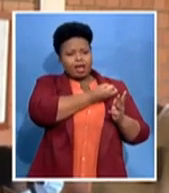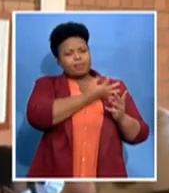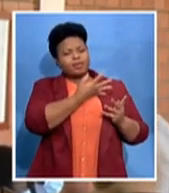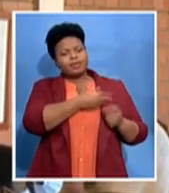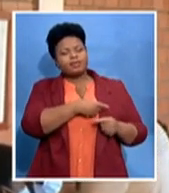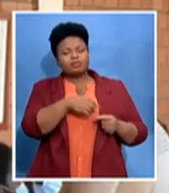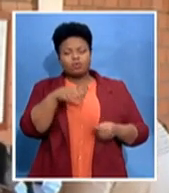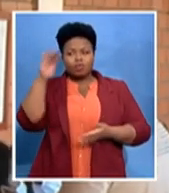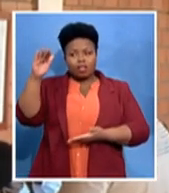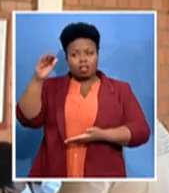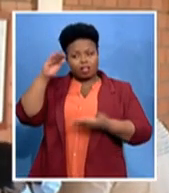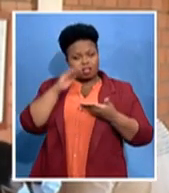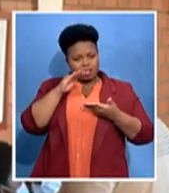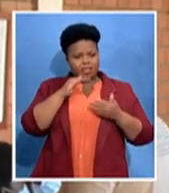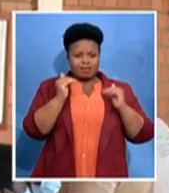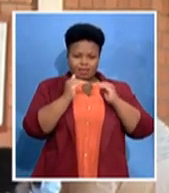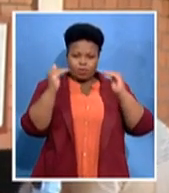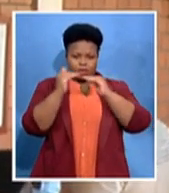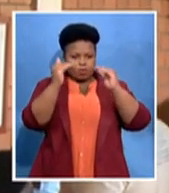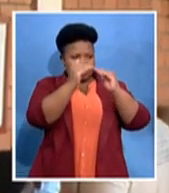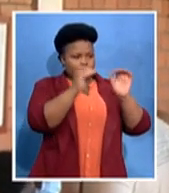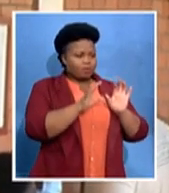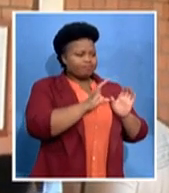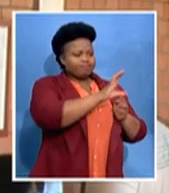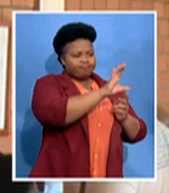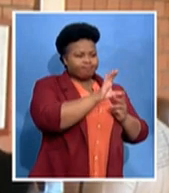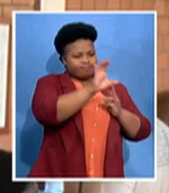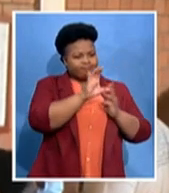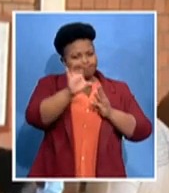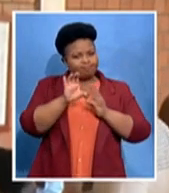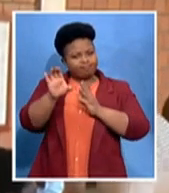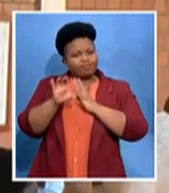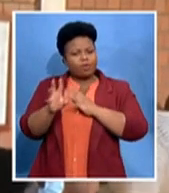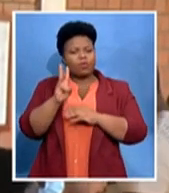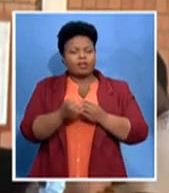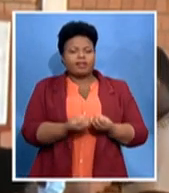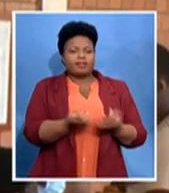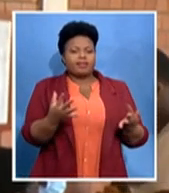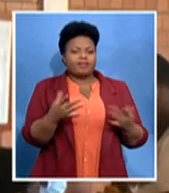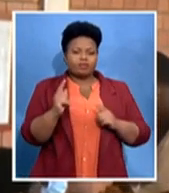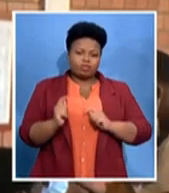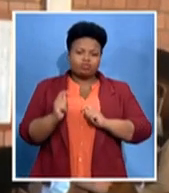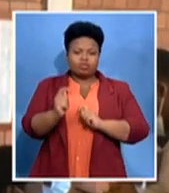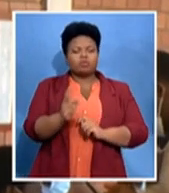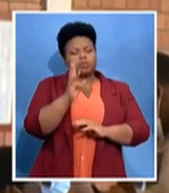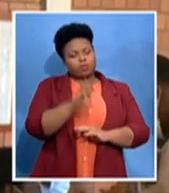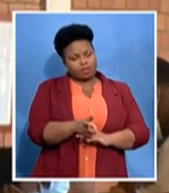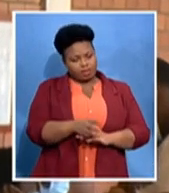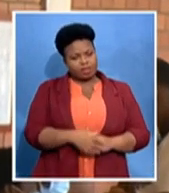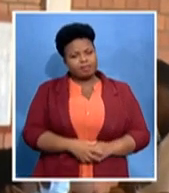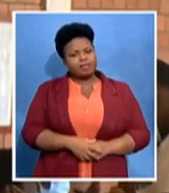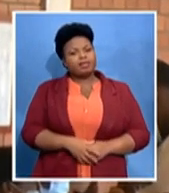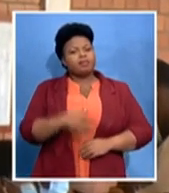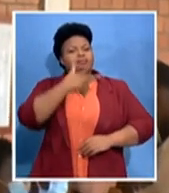it according to those facilities, transport it to those facilities, and vaccinations will happen in those